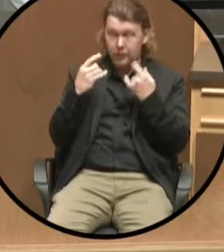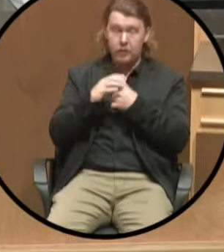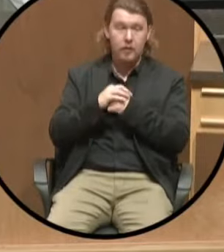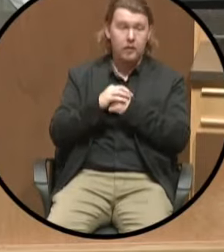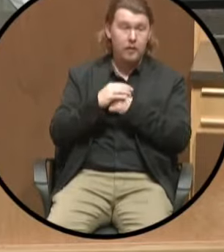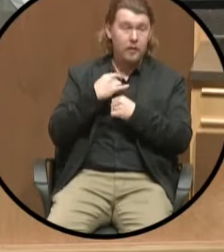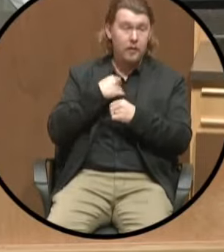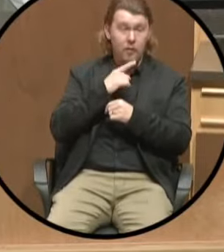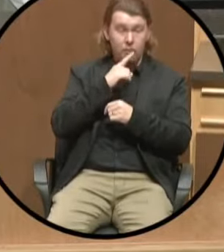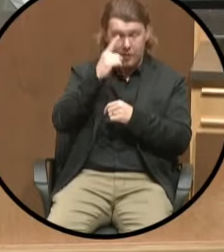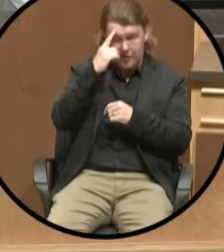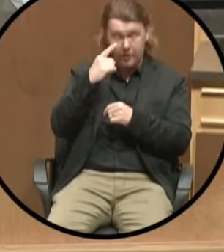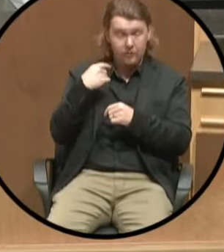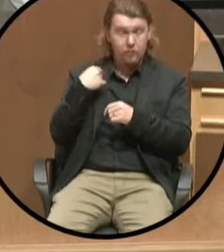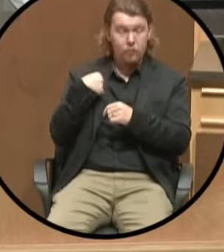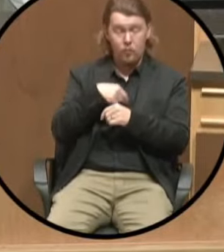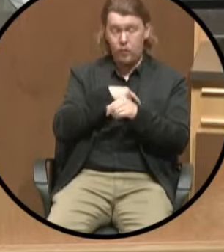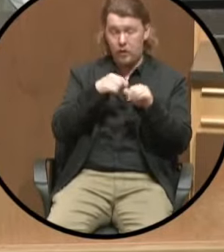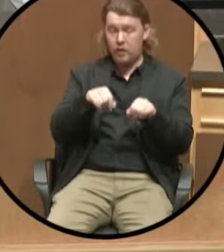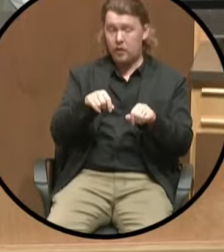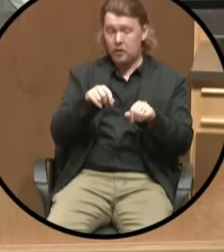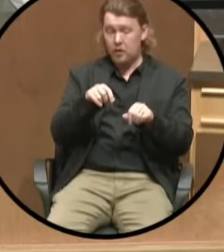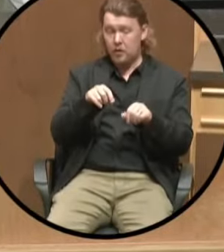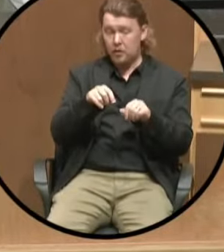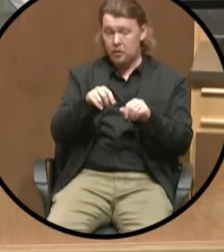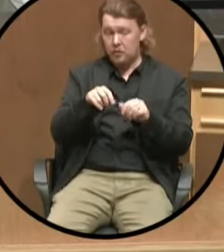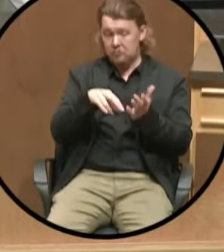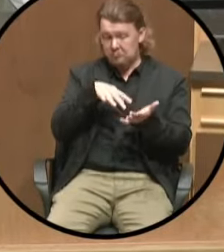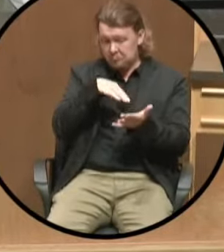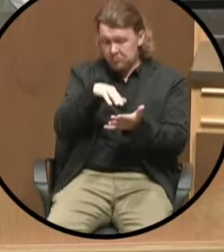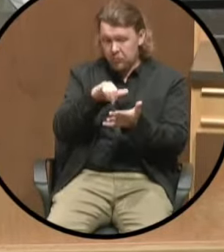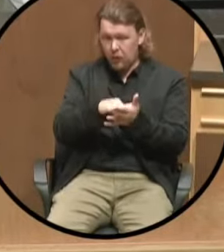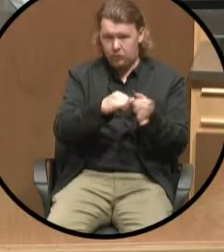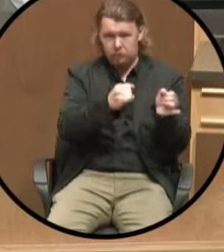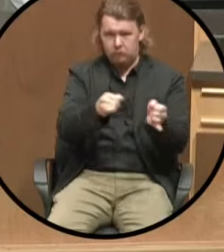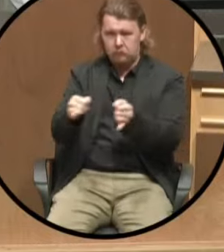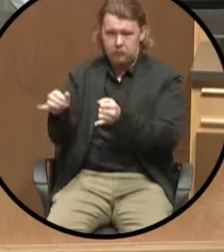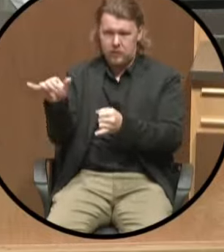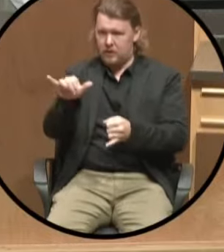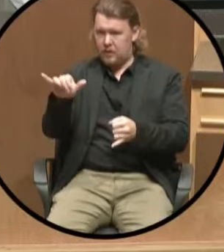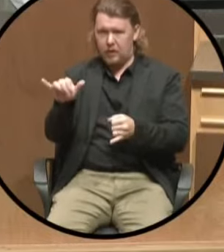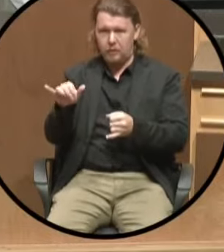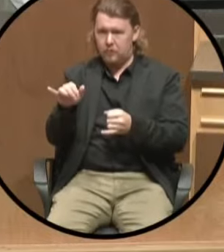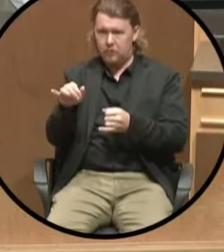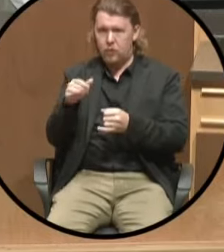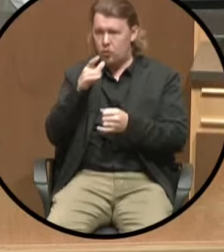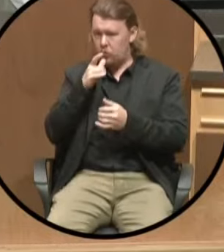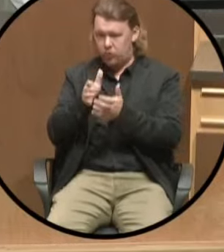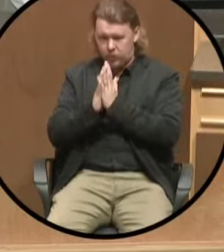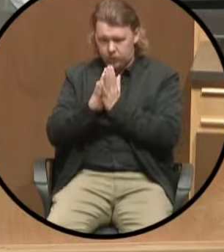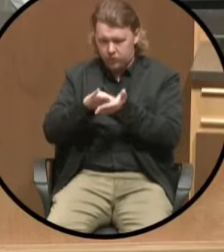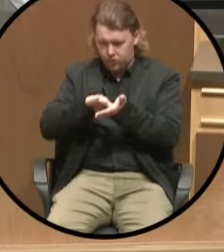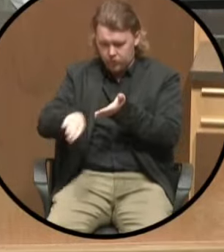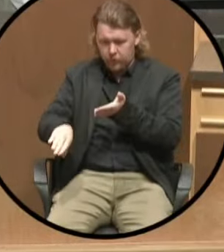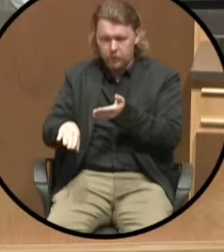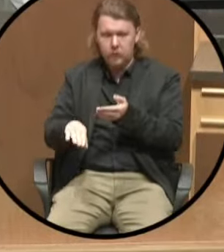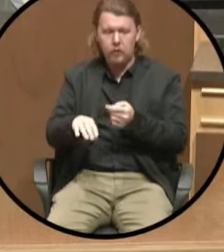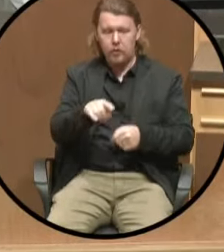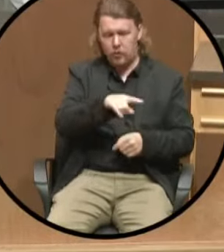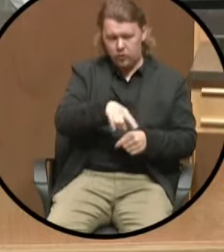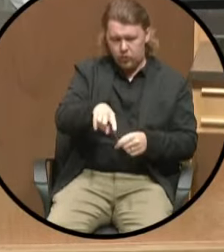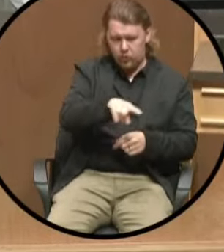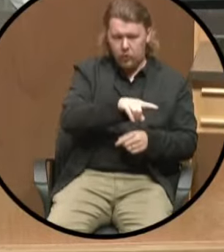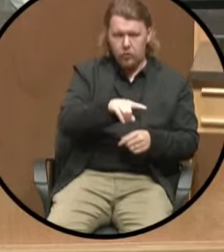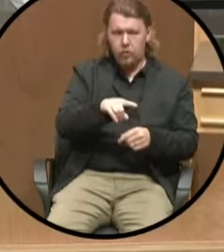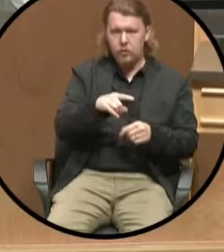that we could look at that on a case-by-case basis, as we do now when they request a waiver, and that those